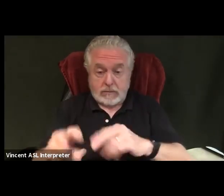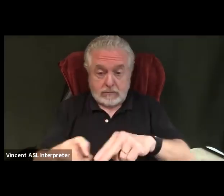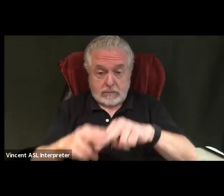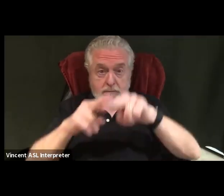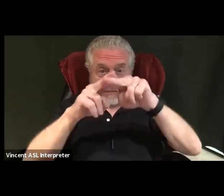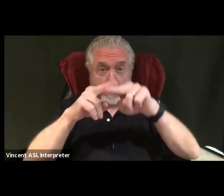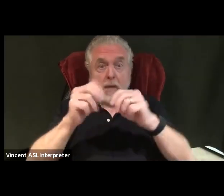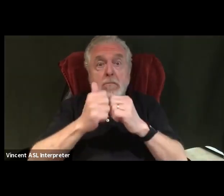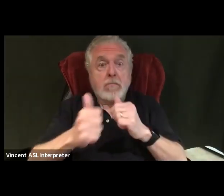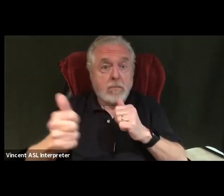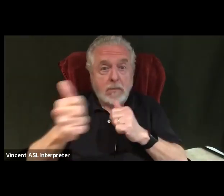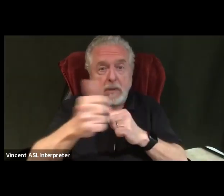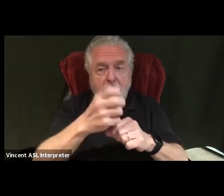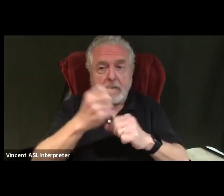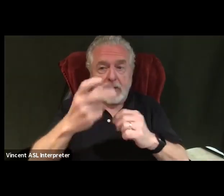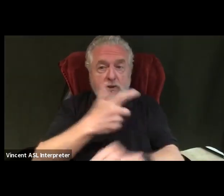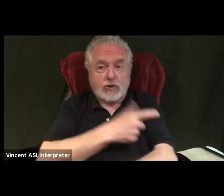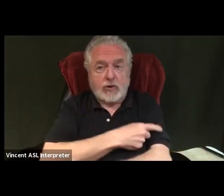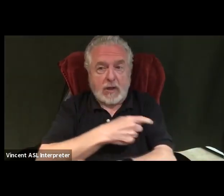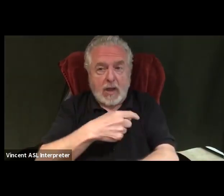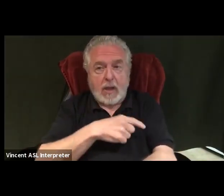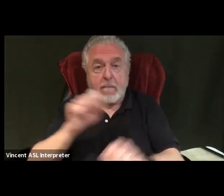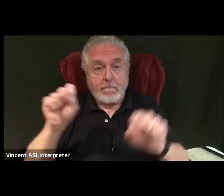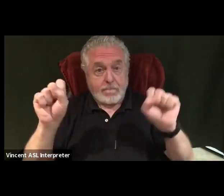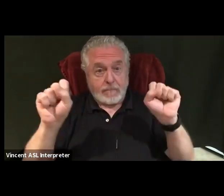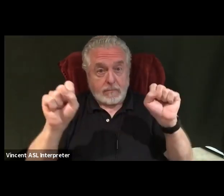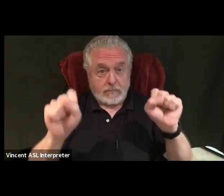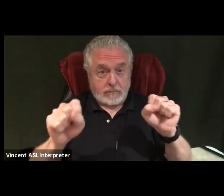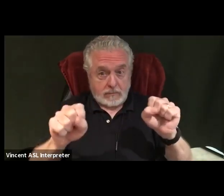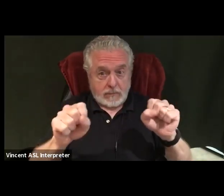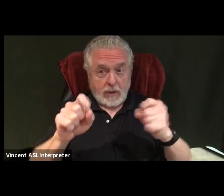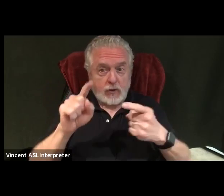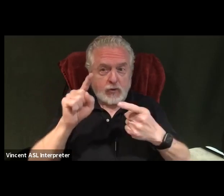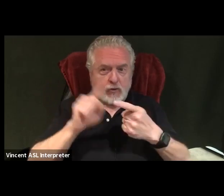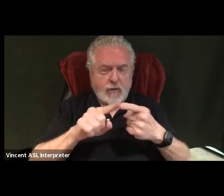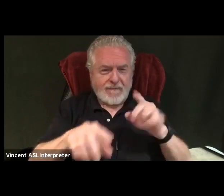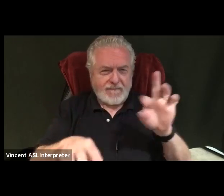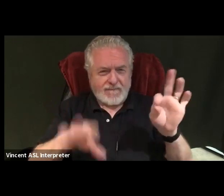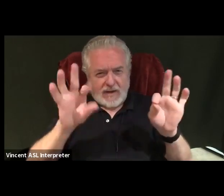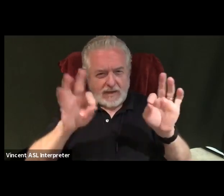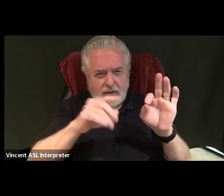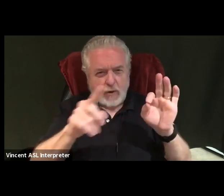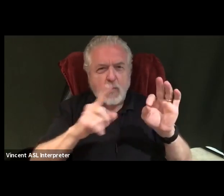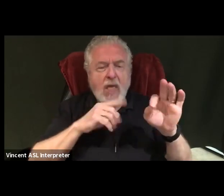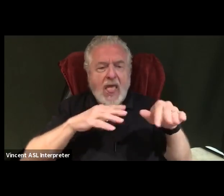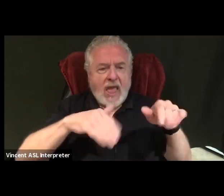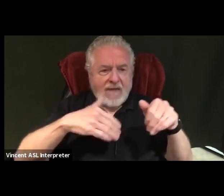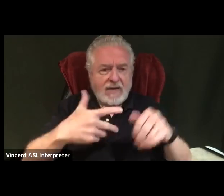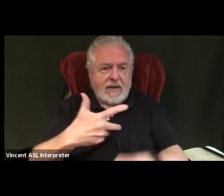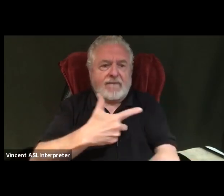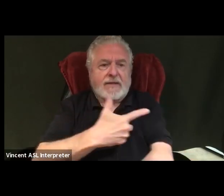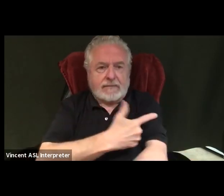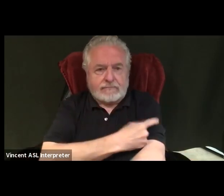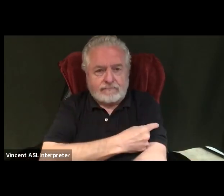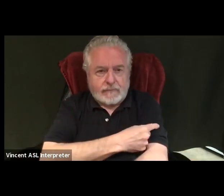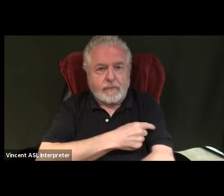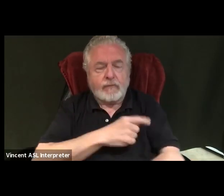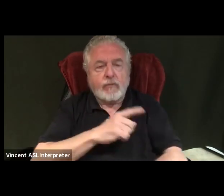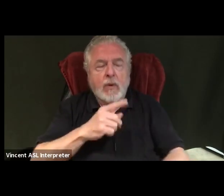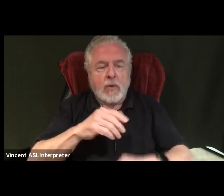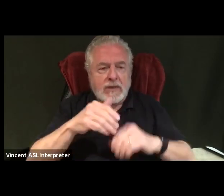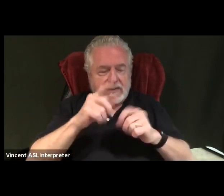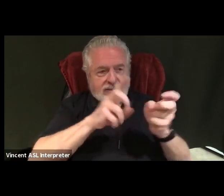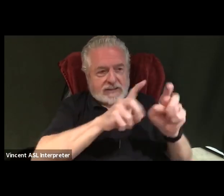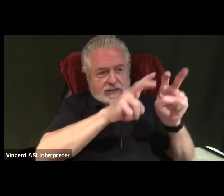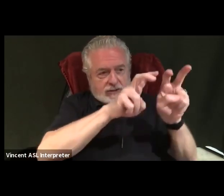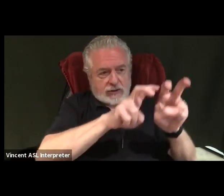moving beyond getting as many shots in arms as possible to finding those who are yet to be vaccinated. We're shifting from